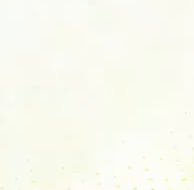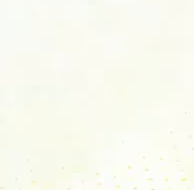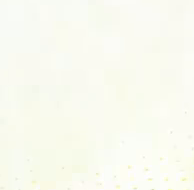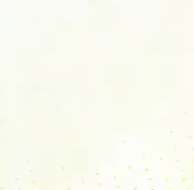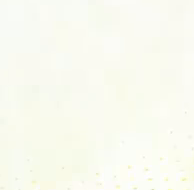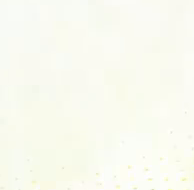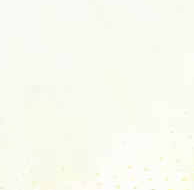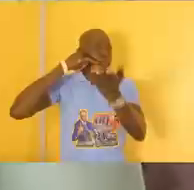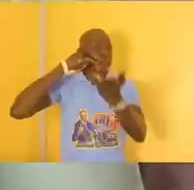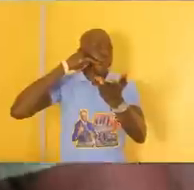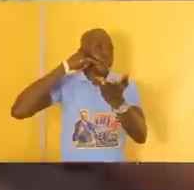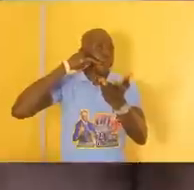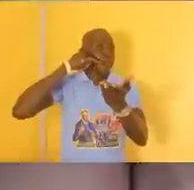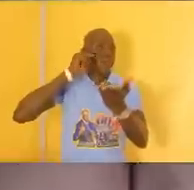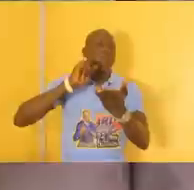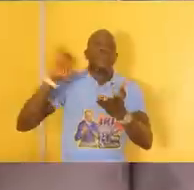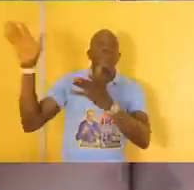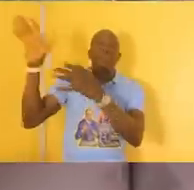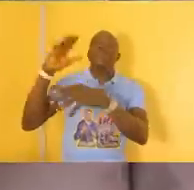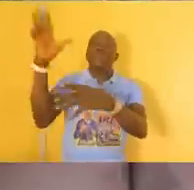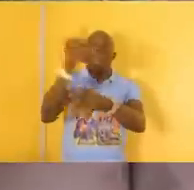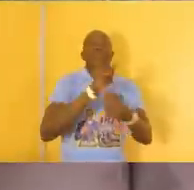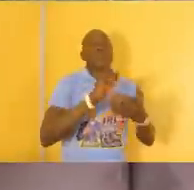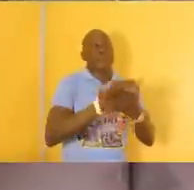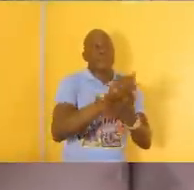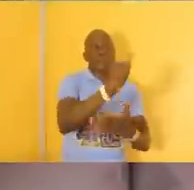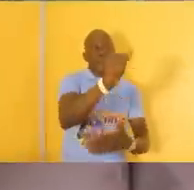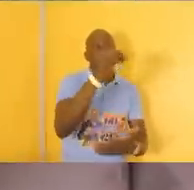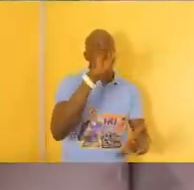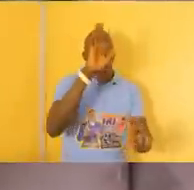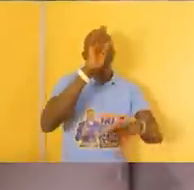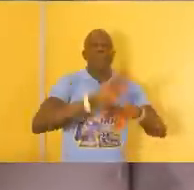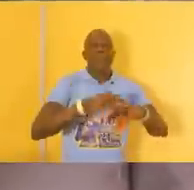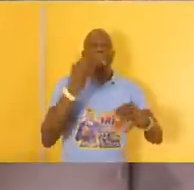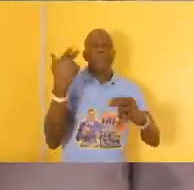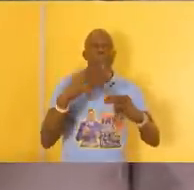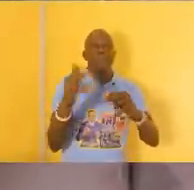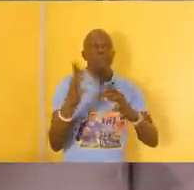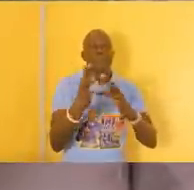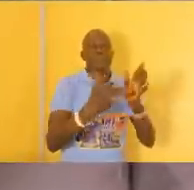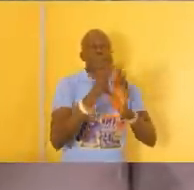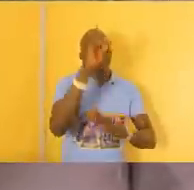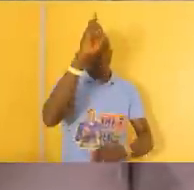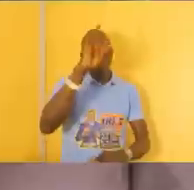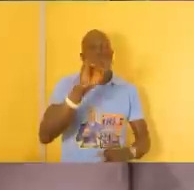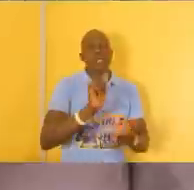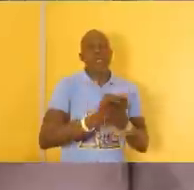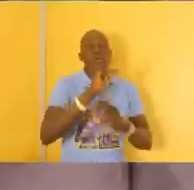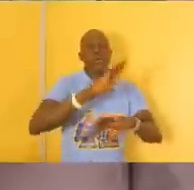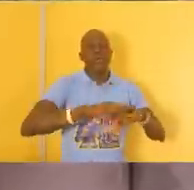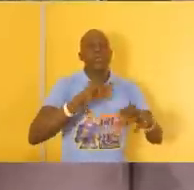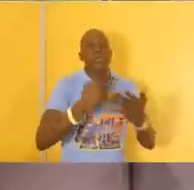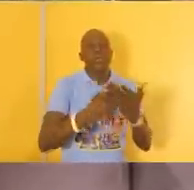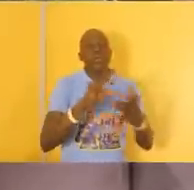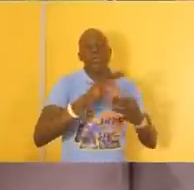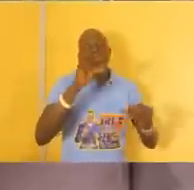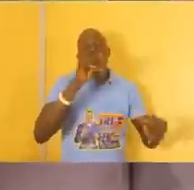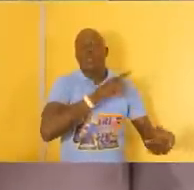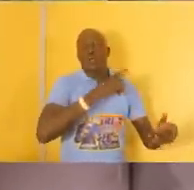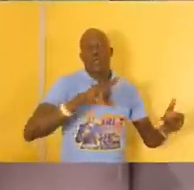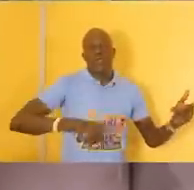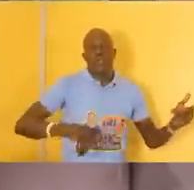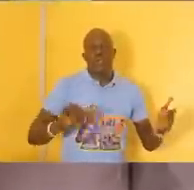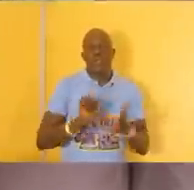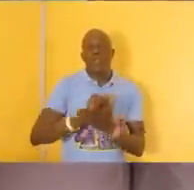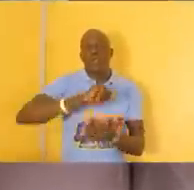Jesu Oluwa wa. Enna fun yen soke. Bring out your phone. Enna fun yen soke. Bring it out. Igbagbo ni ko fi gba o. You receive with faith.